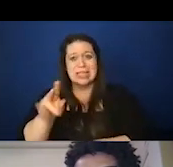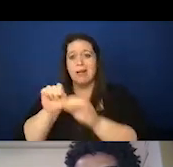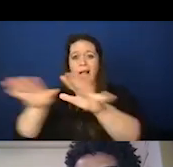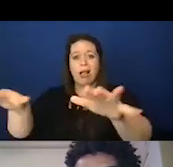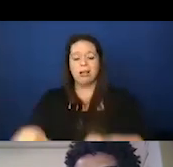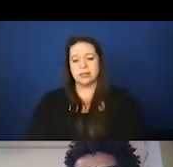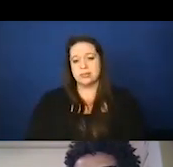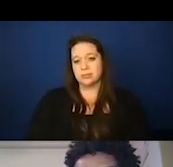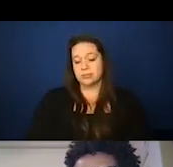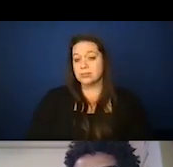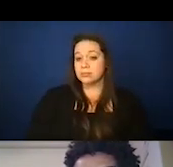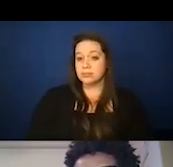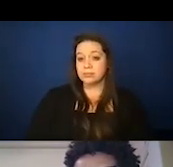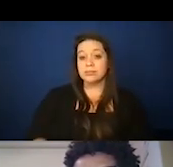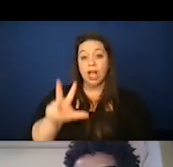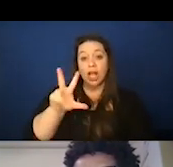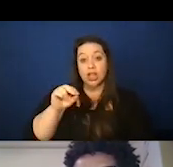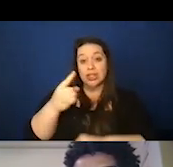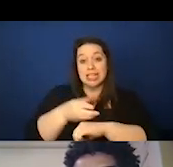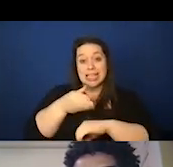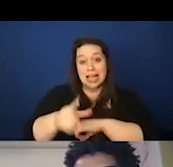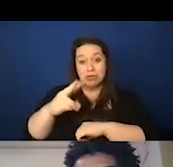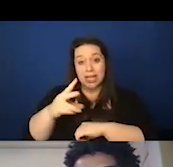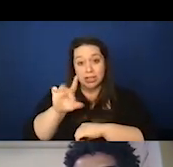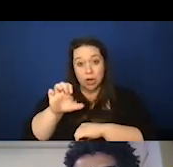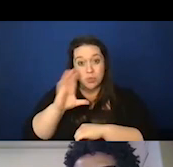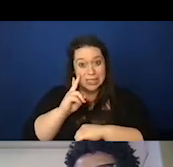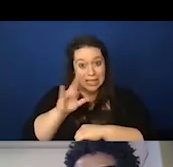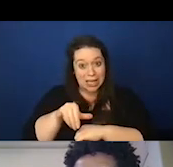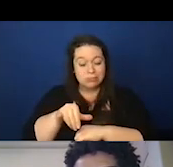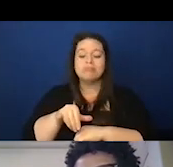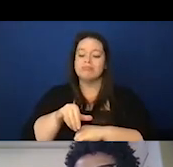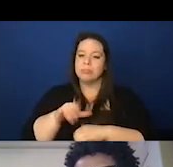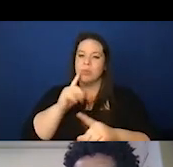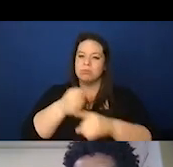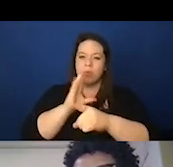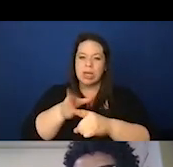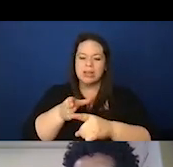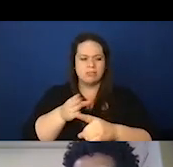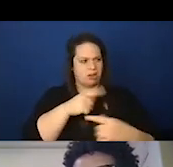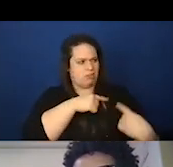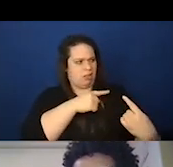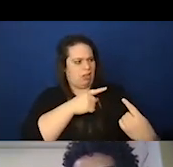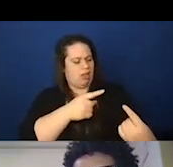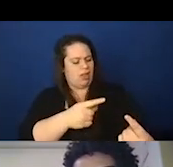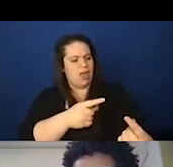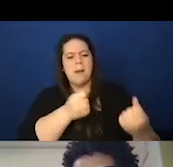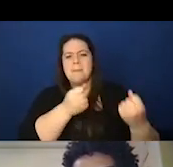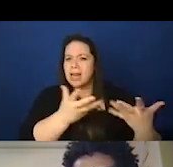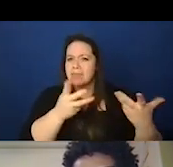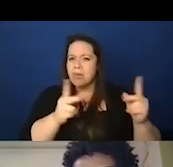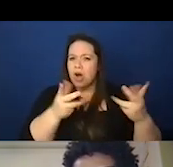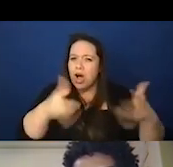30 days after the second dose, if you're going to see something, that's when you see it. And I think by now, with those number of